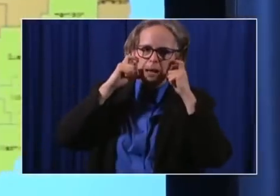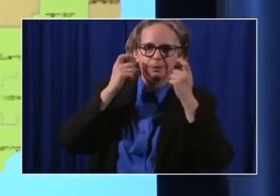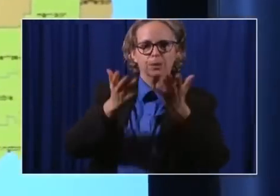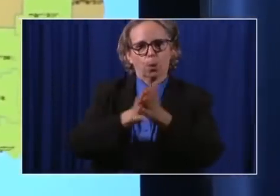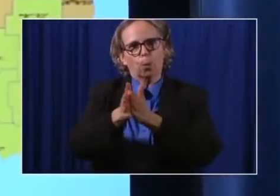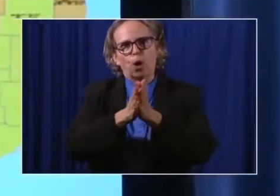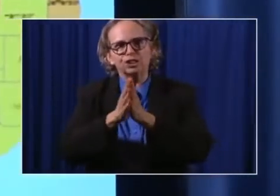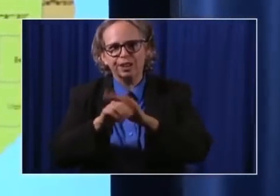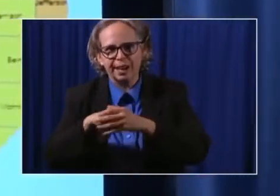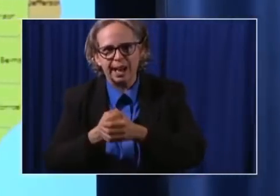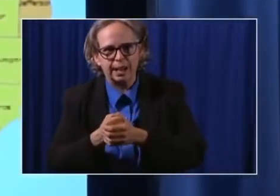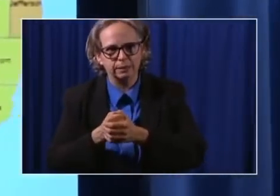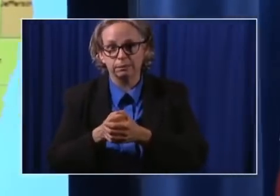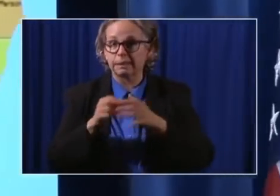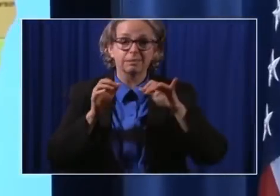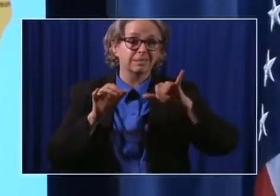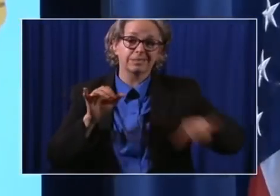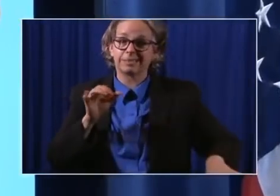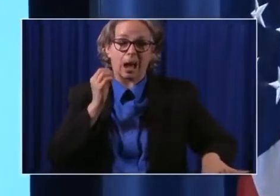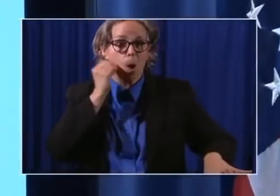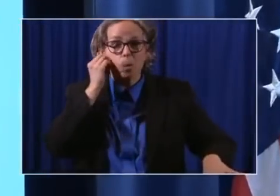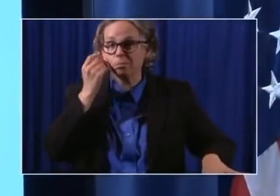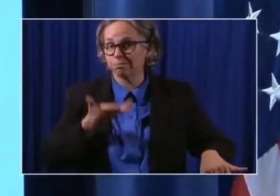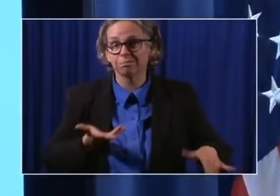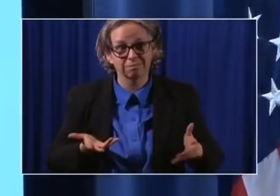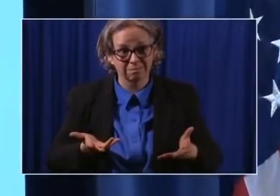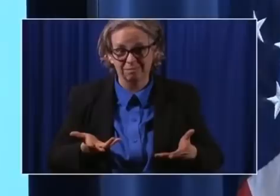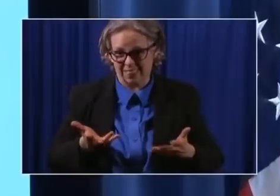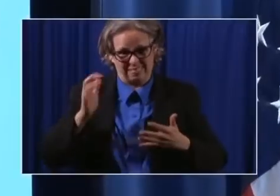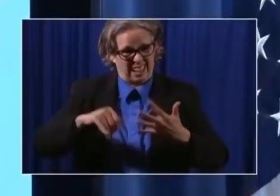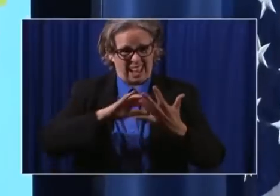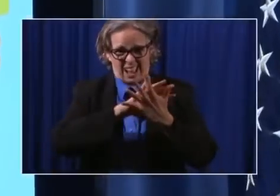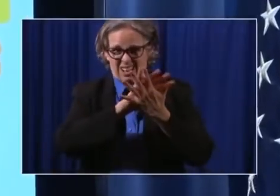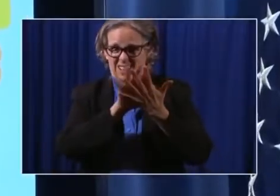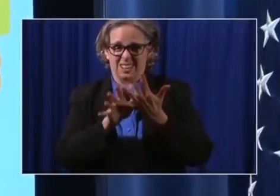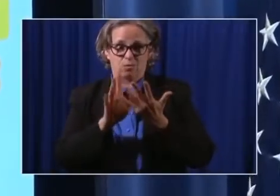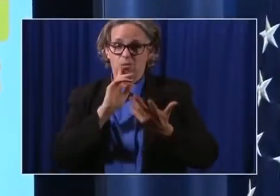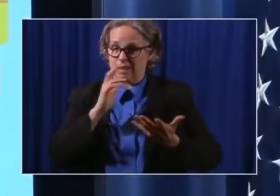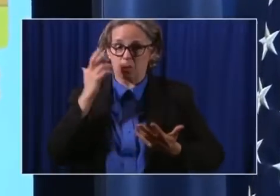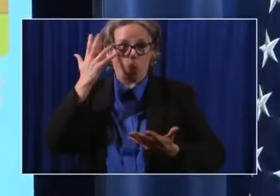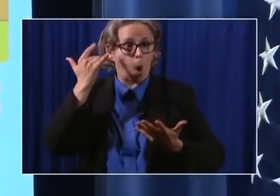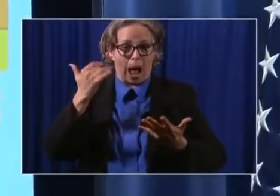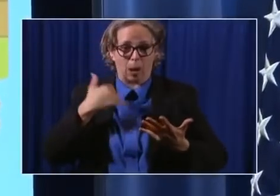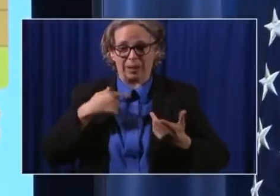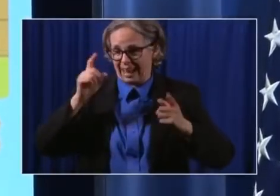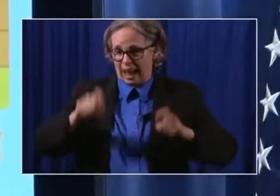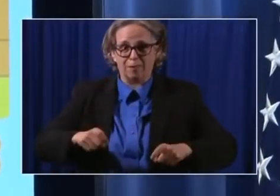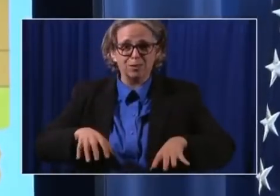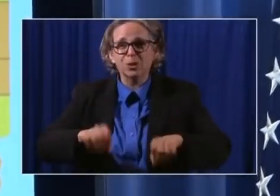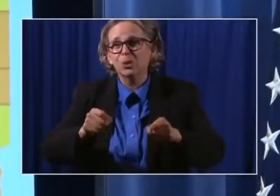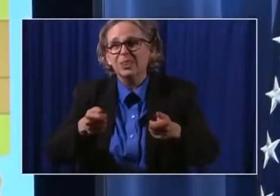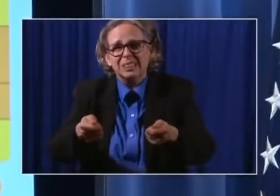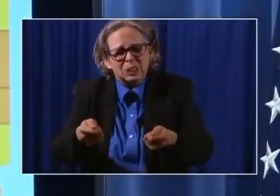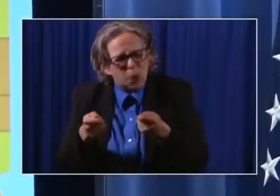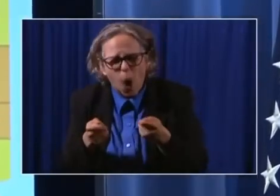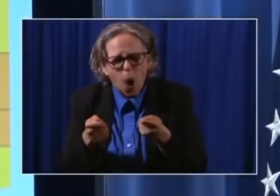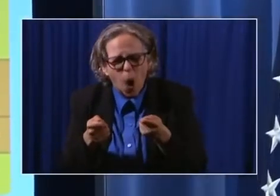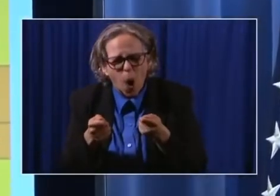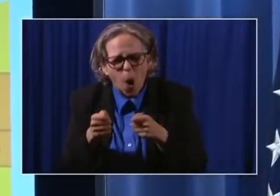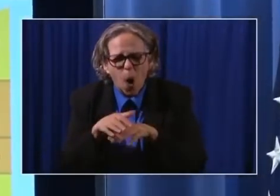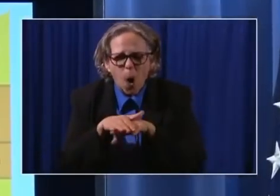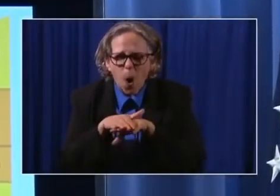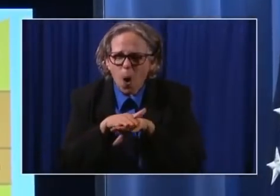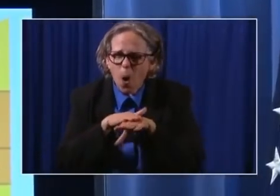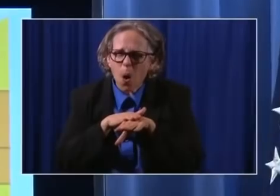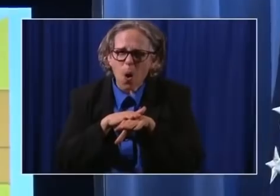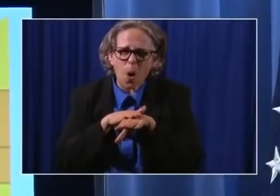outside your household, may be helping to slow the increase in these counties. Again, we've